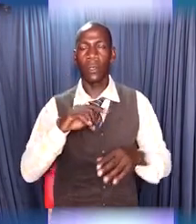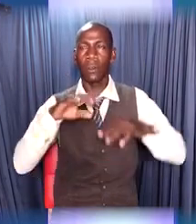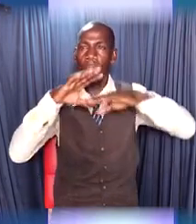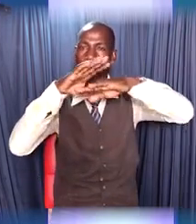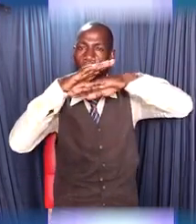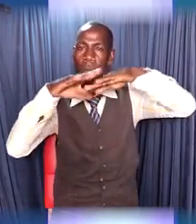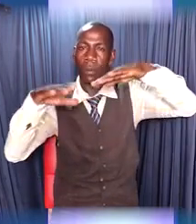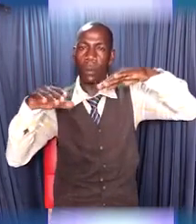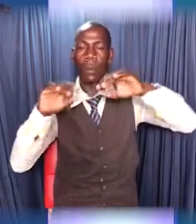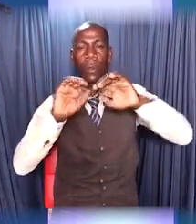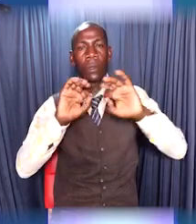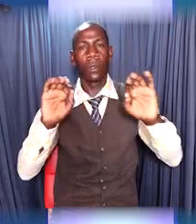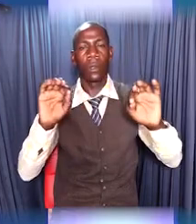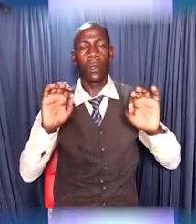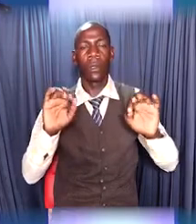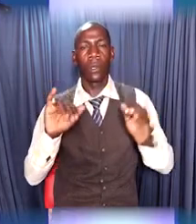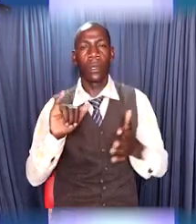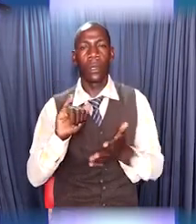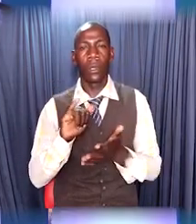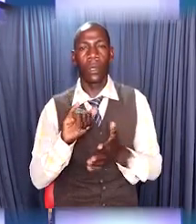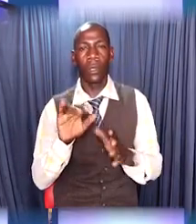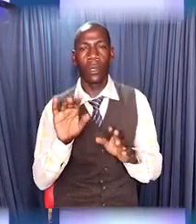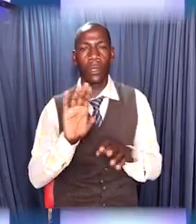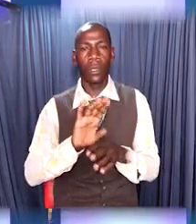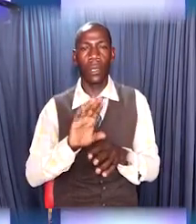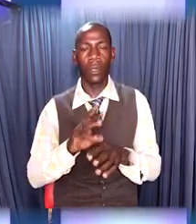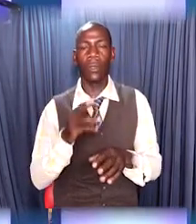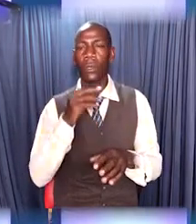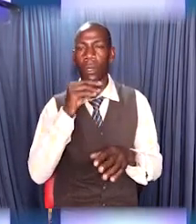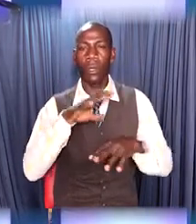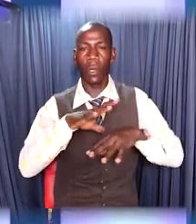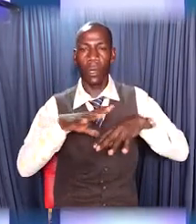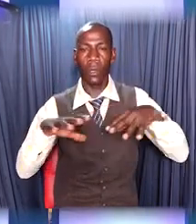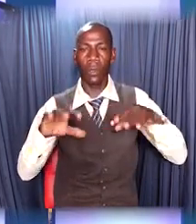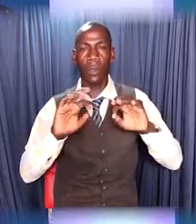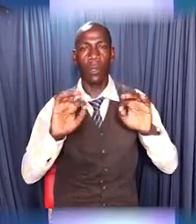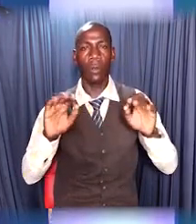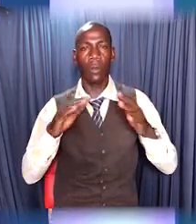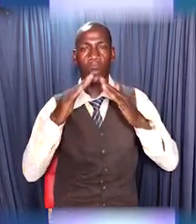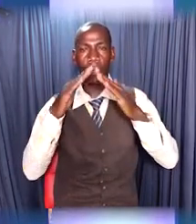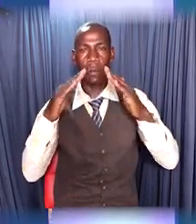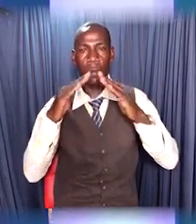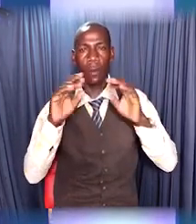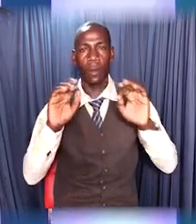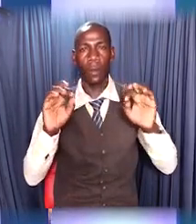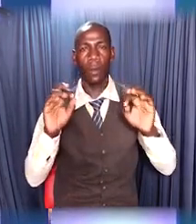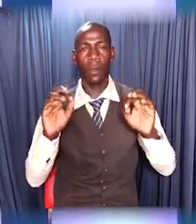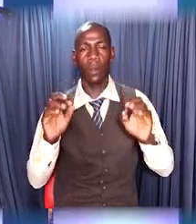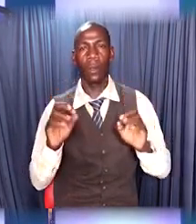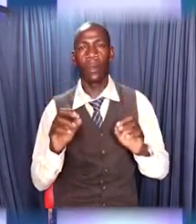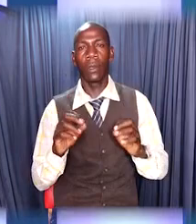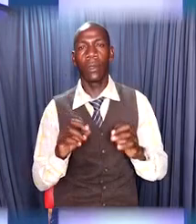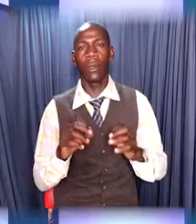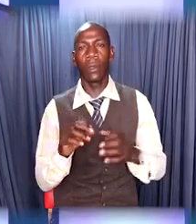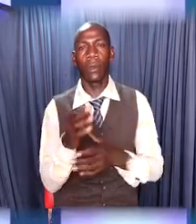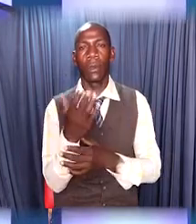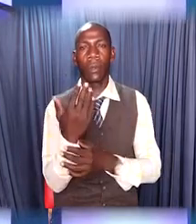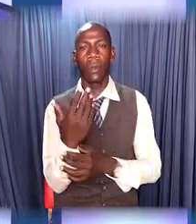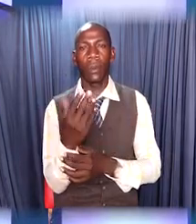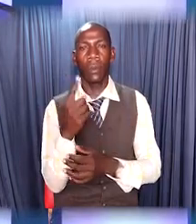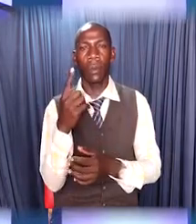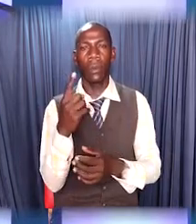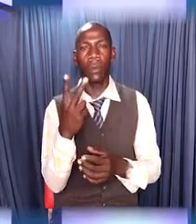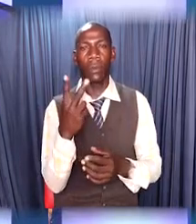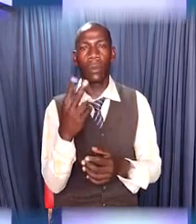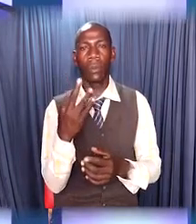The palm leaves are leaking. Wakatuo kanisa ilikuwa haina mabati. That time we never had the iron sheets for roofing. Haya mwenye kuti moja mawili. Anyone